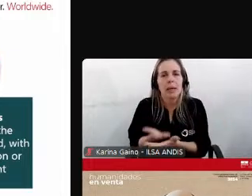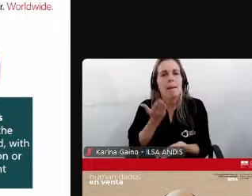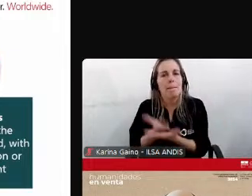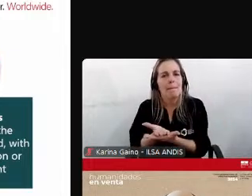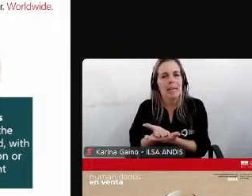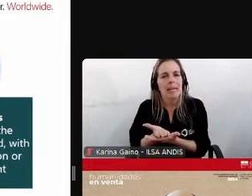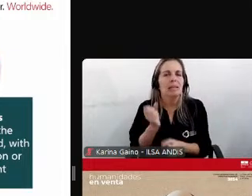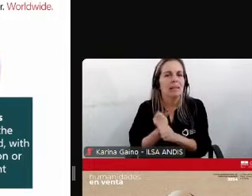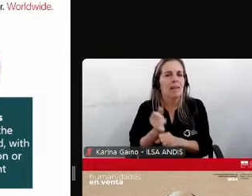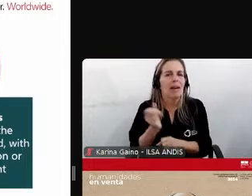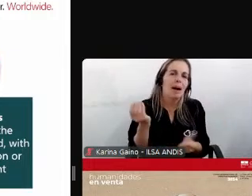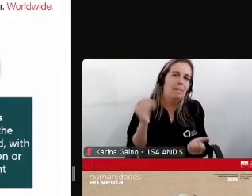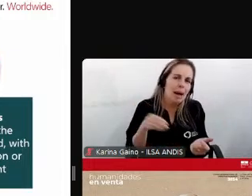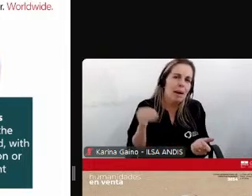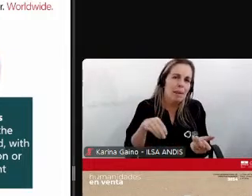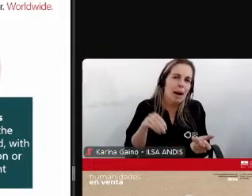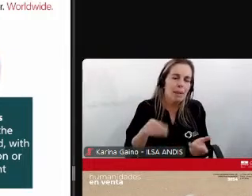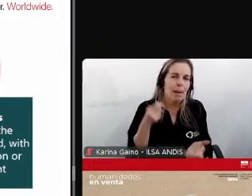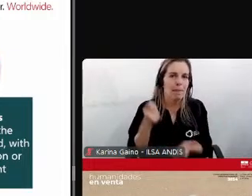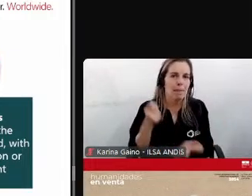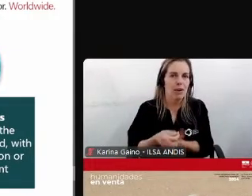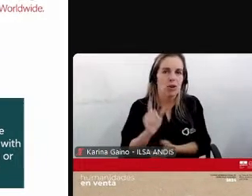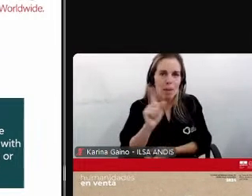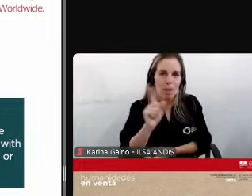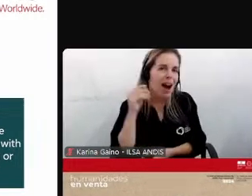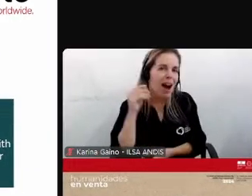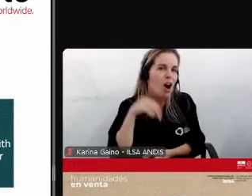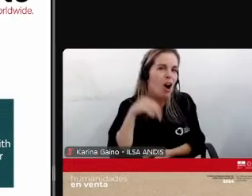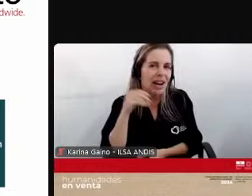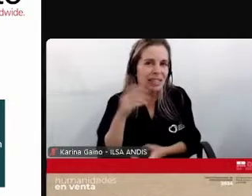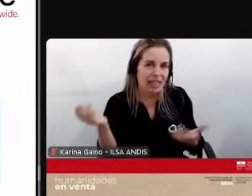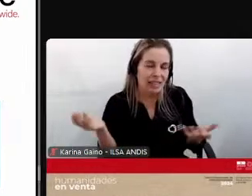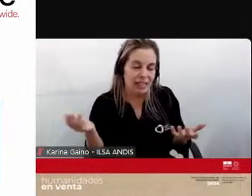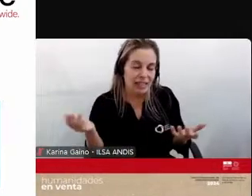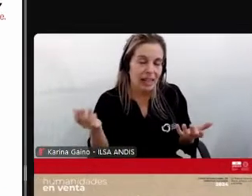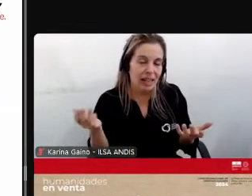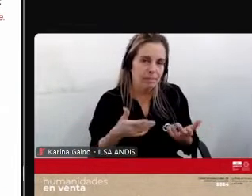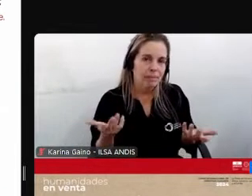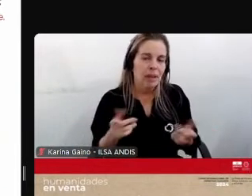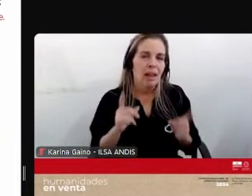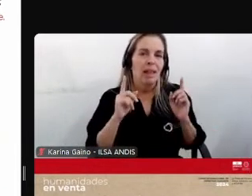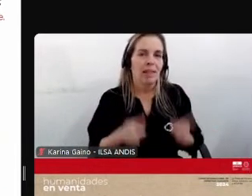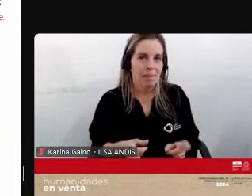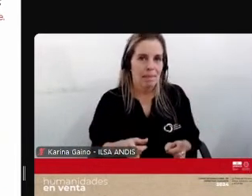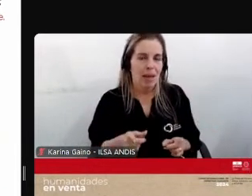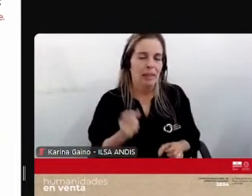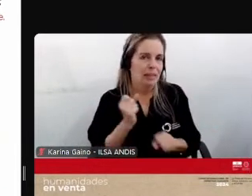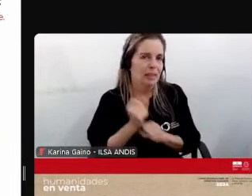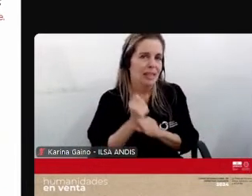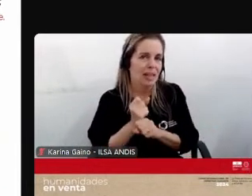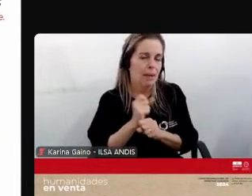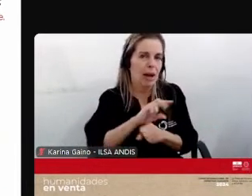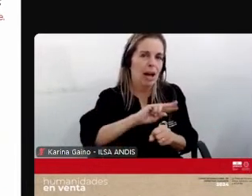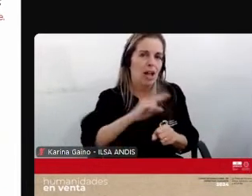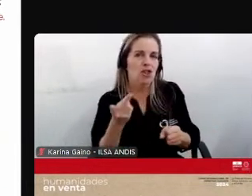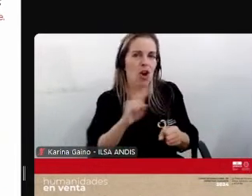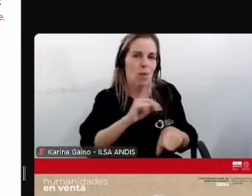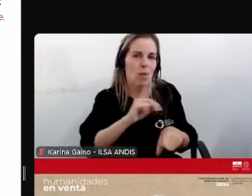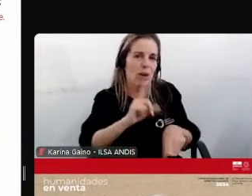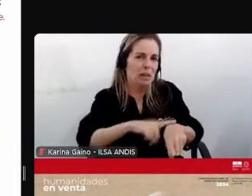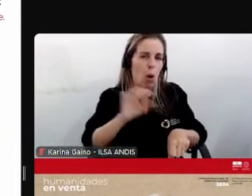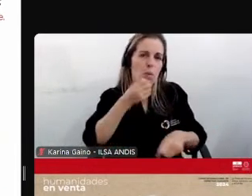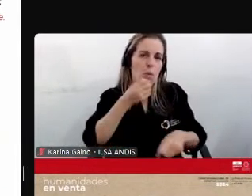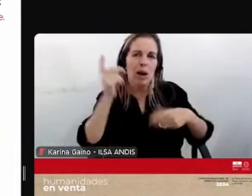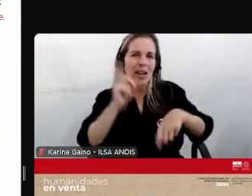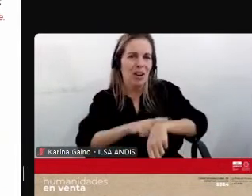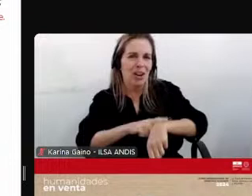rate pay. So being paid according to the amount that workers produce or the number of tasks completed. We're actually, within the